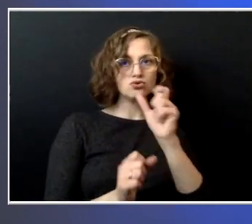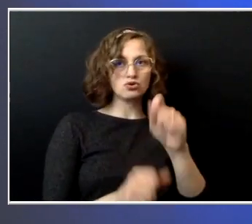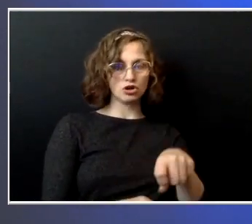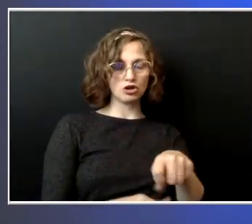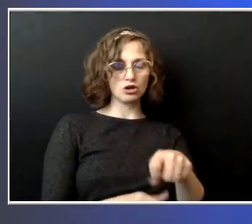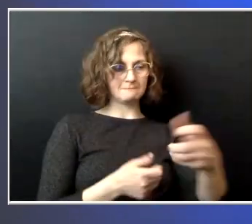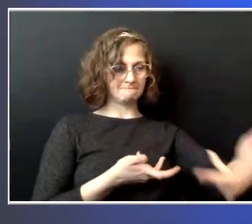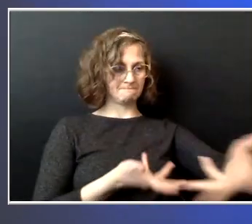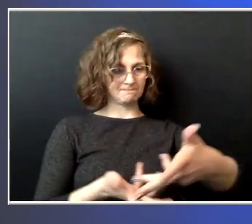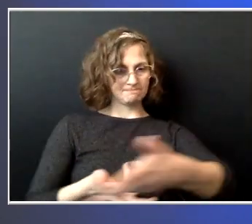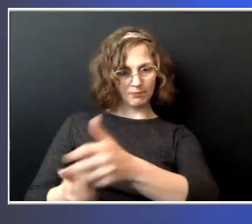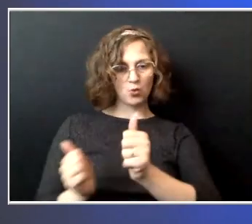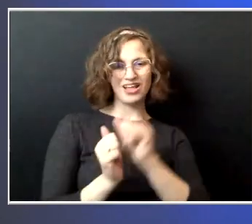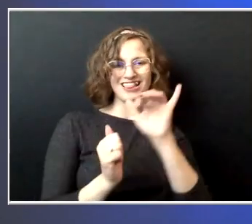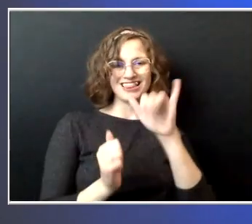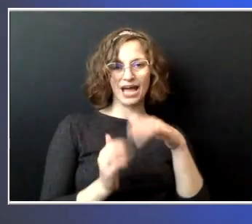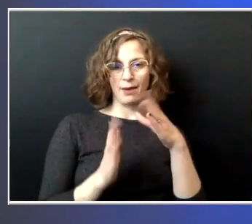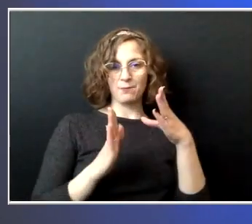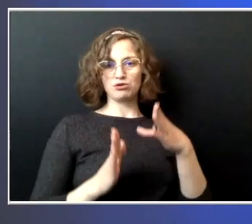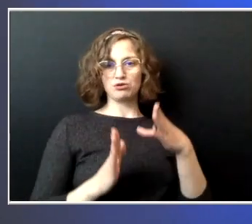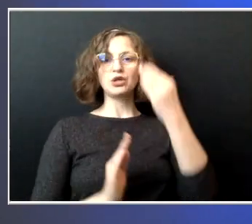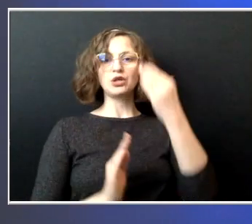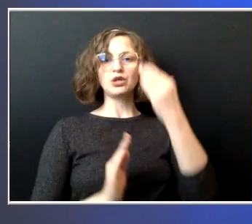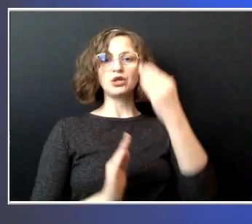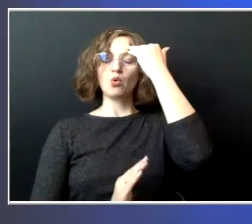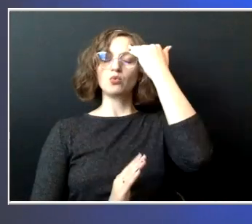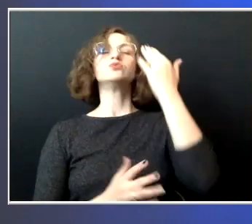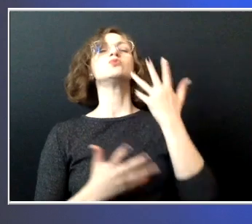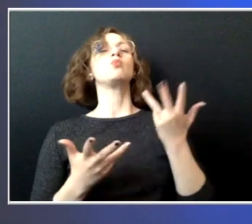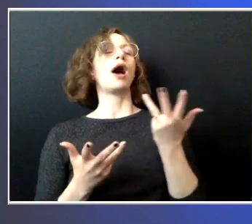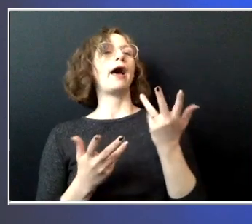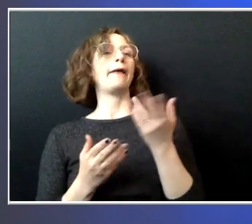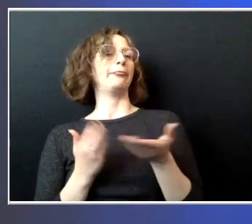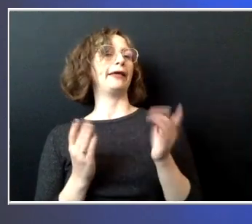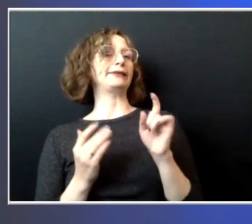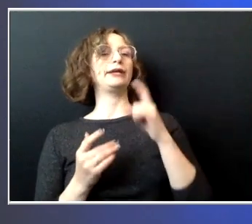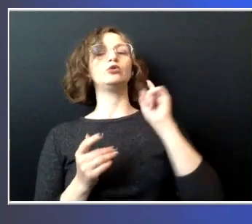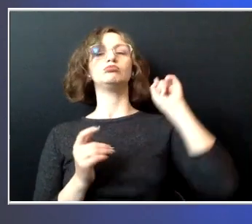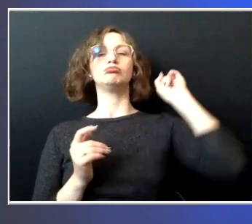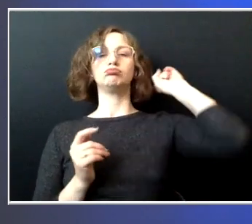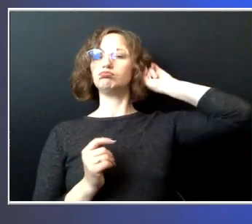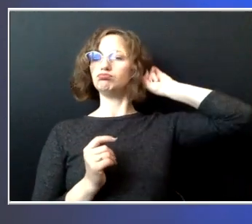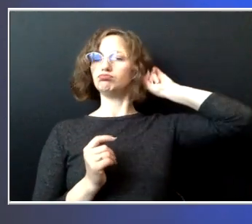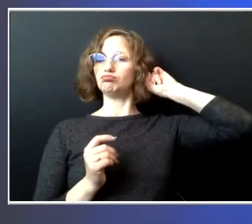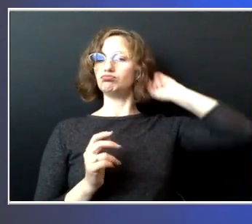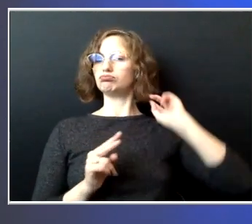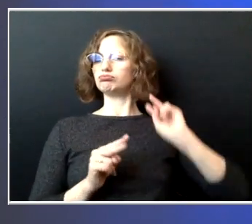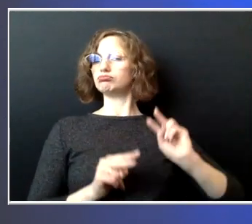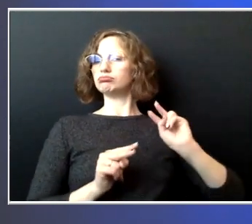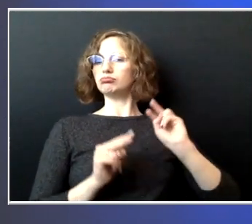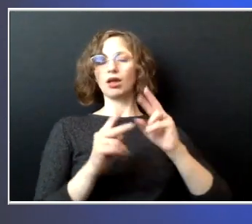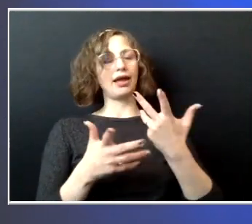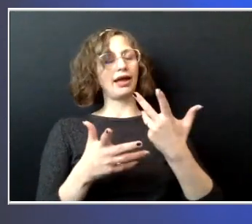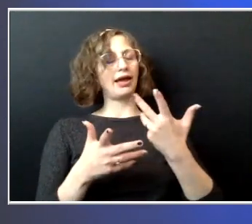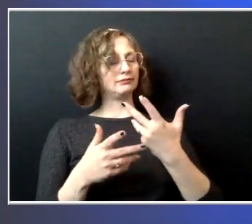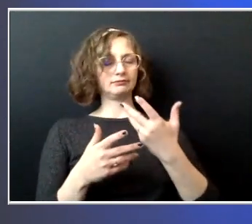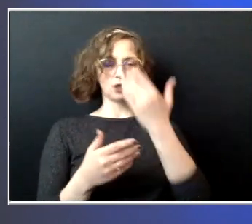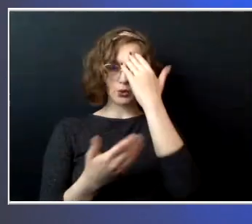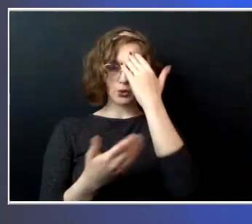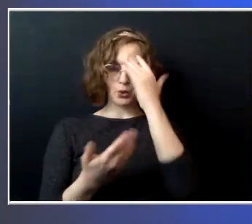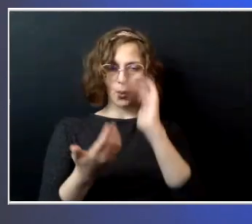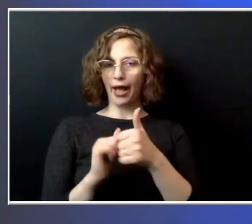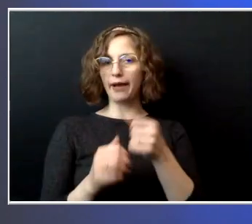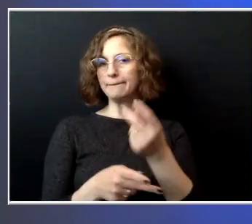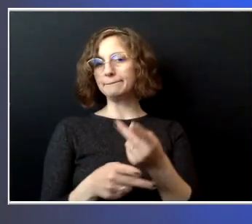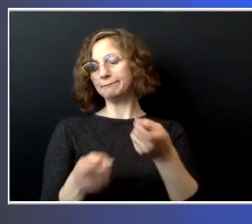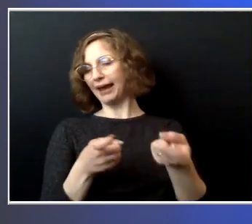of what issues they need to be looking for, and familiar with managing postpartum care. But now where they're going 60, 90